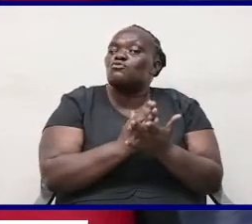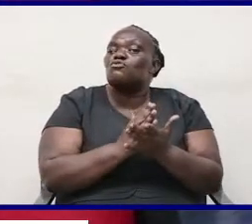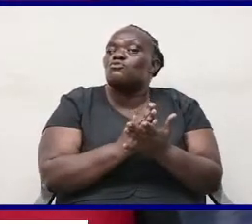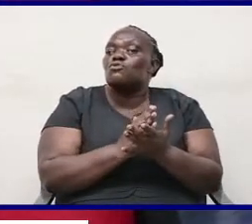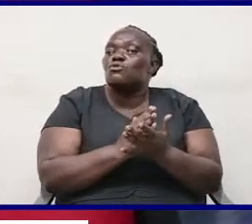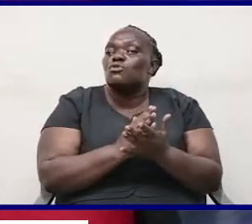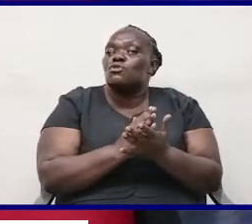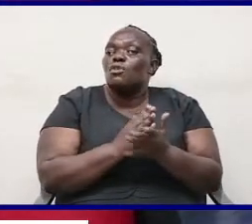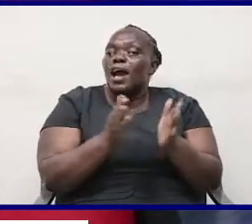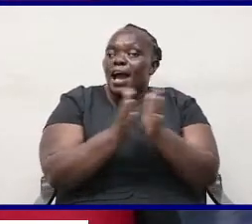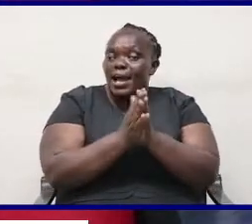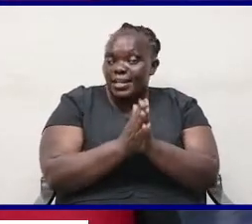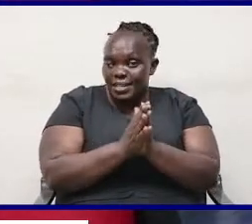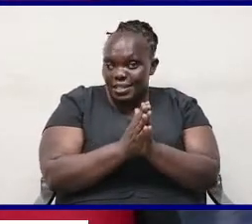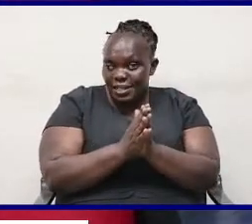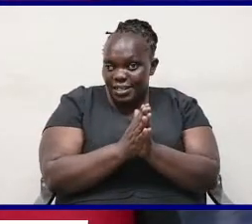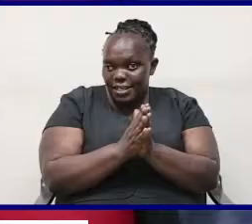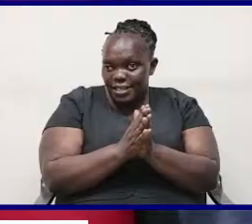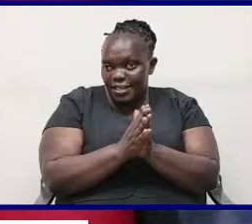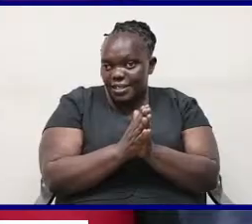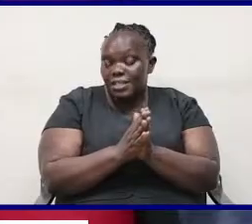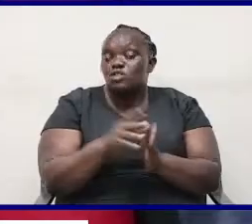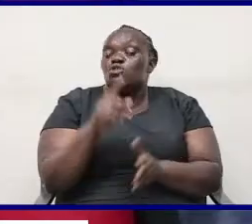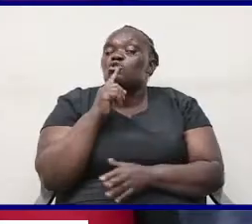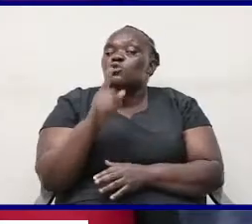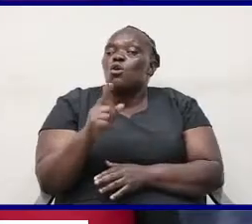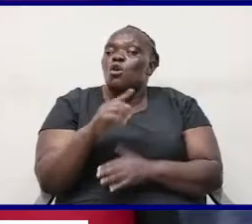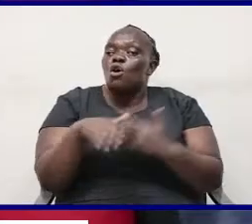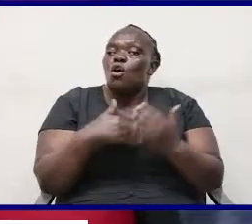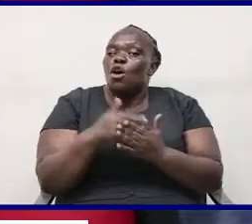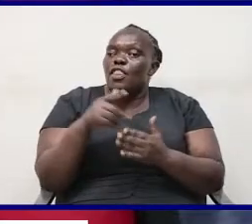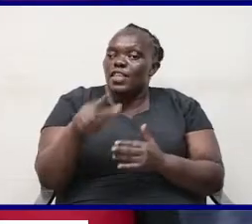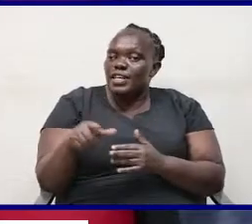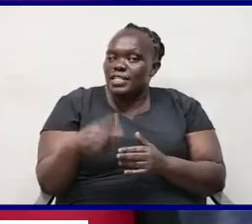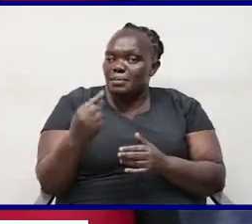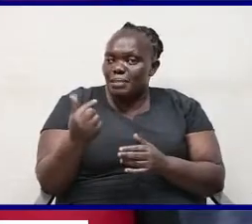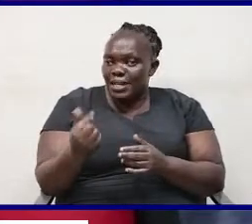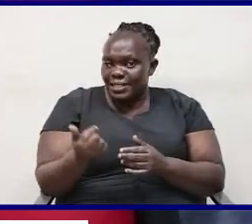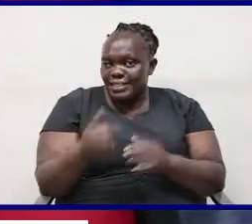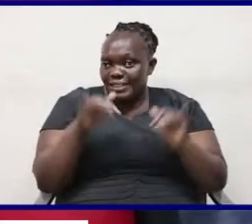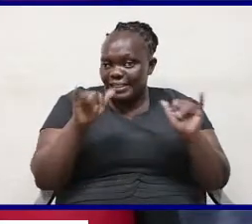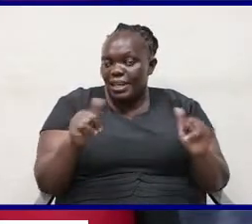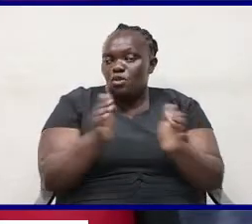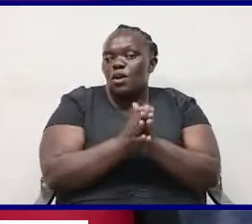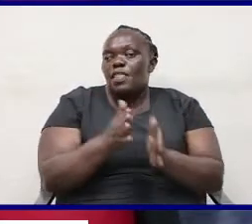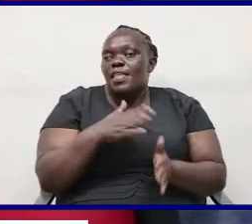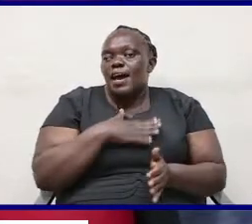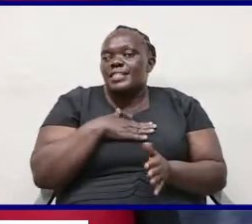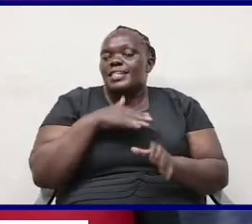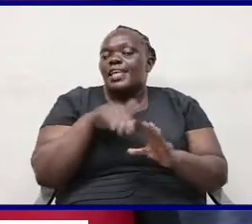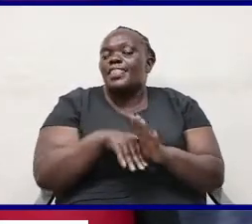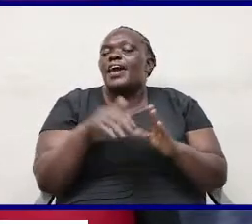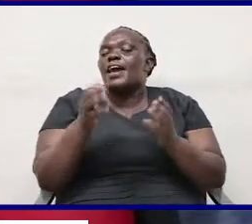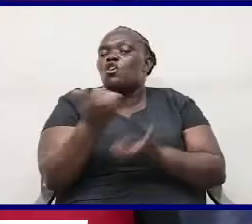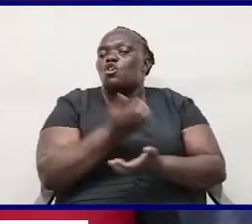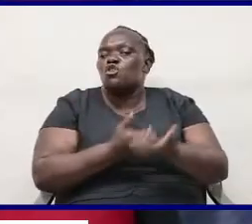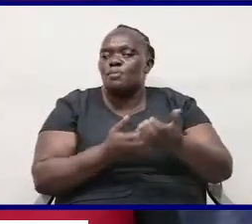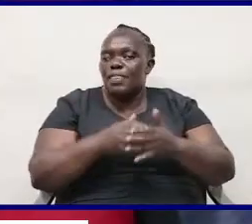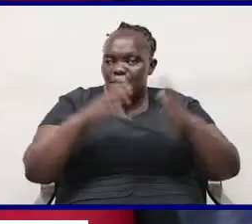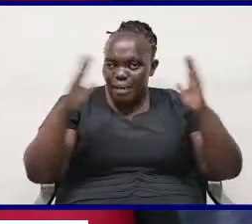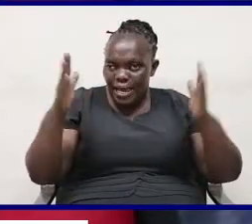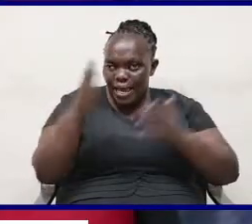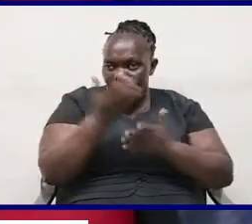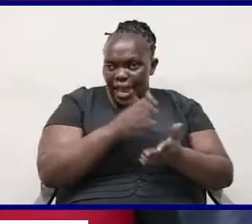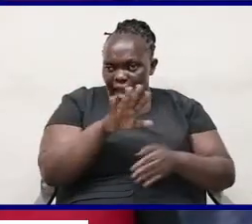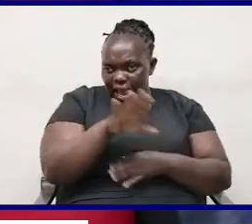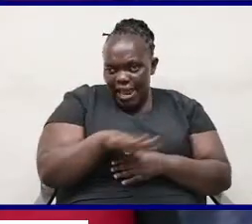they're not backpackers. Yes. And, so all that money stays with us in the economy. Wow. And the big